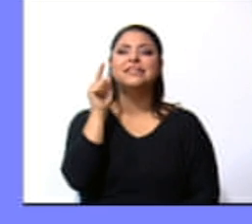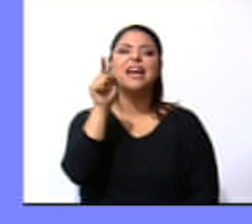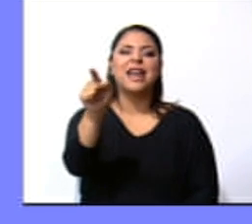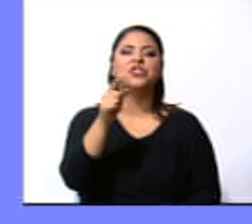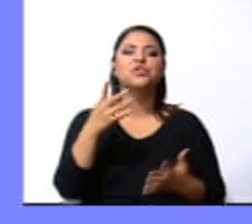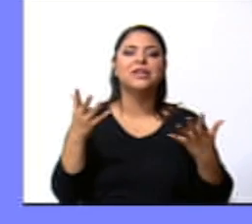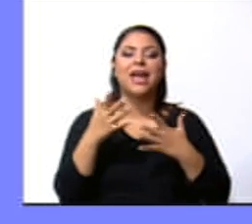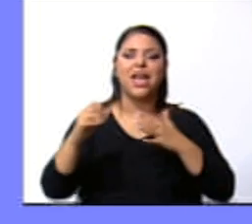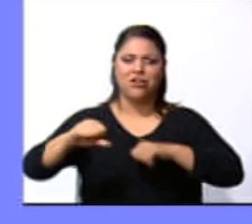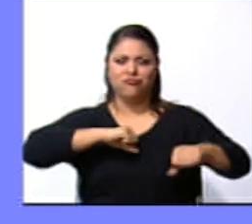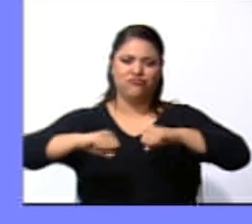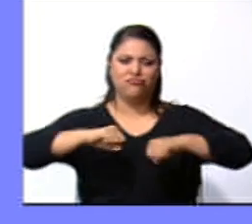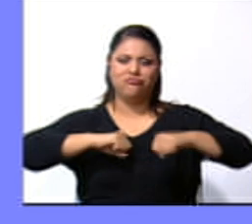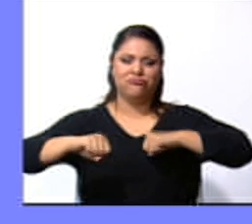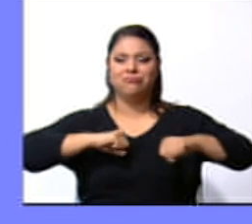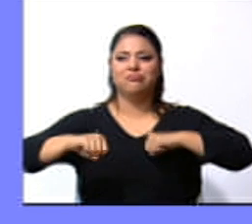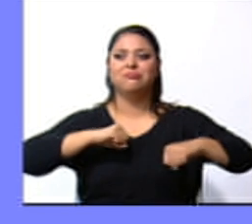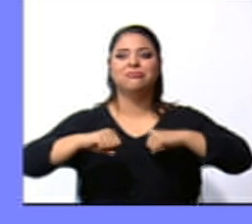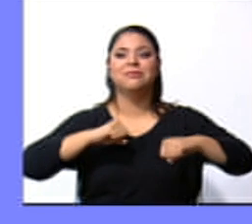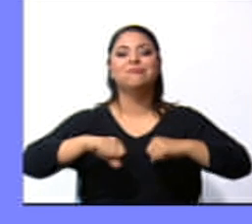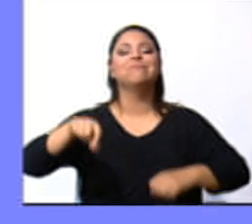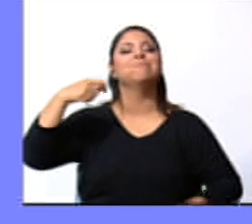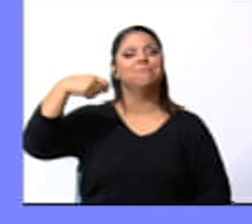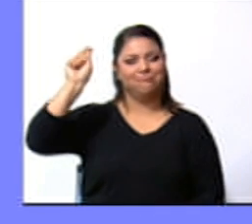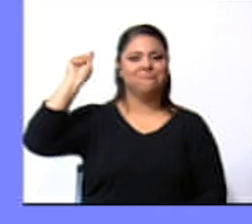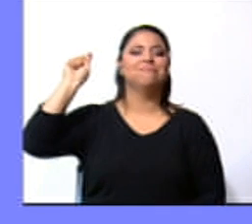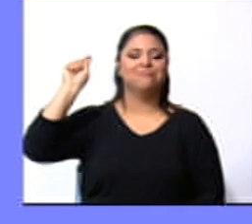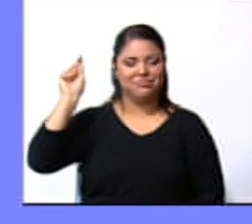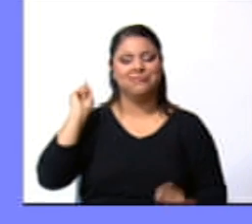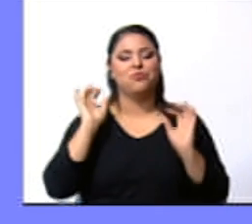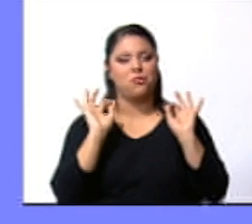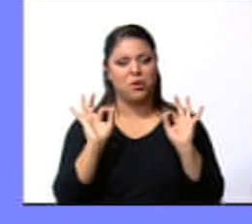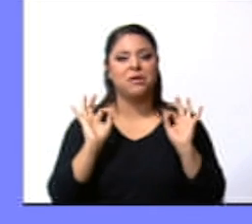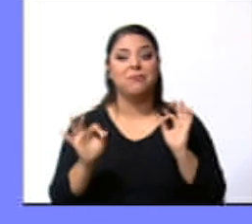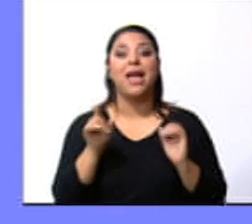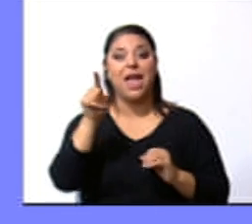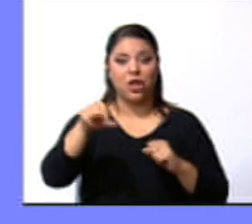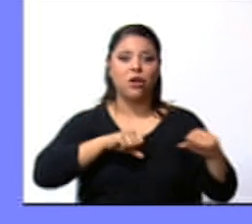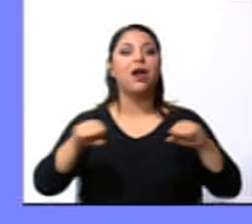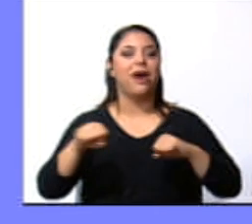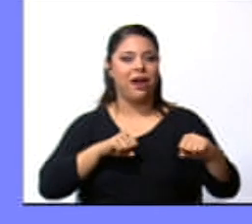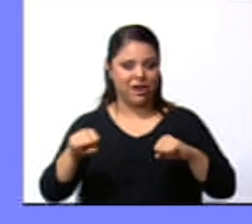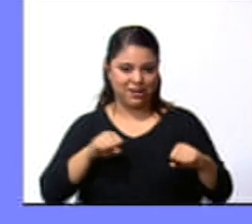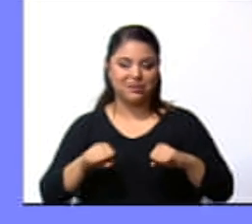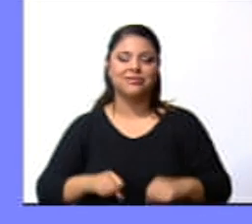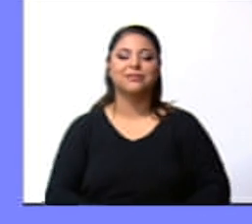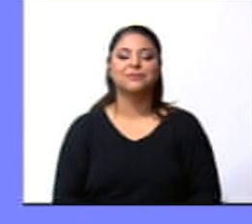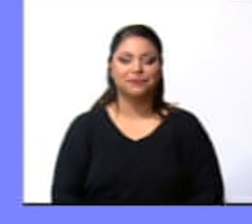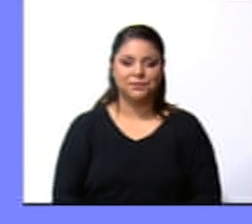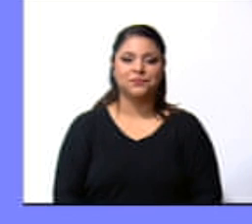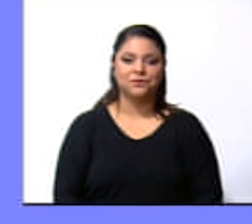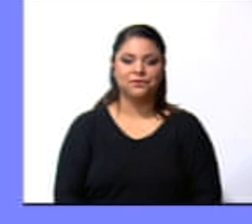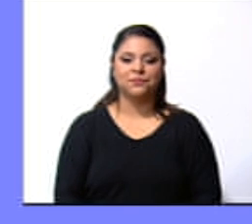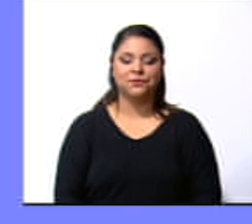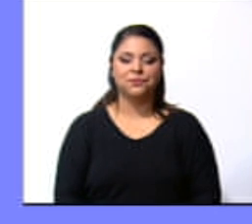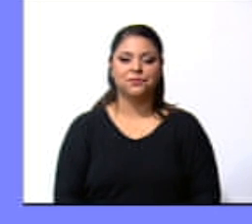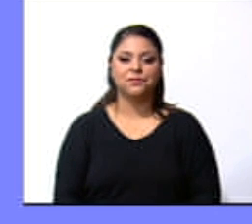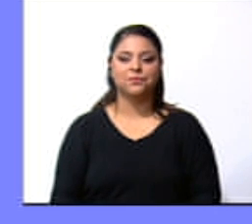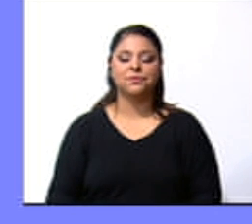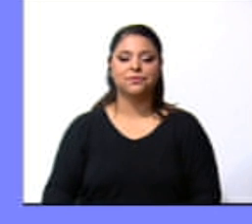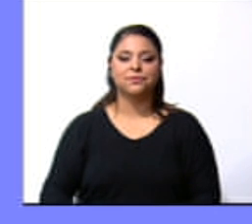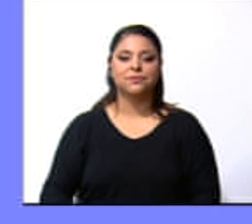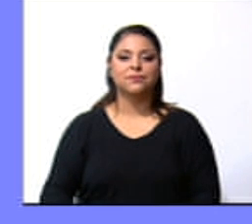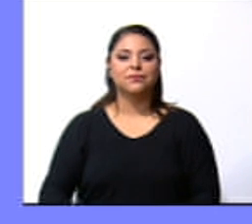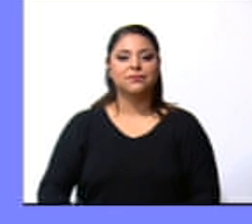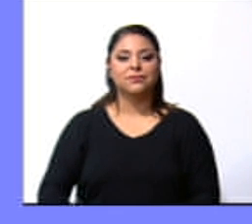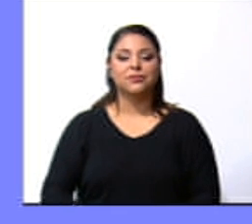an earthquake. That's an earthquake. Very good. That's an earthquake. Okay, and you mentioned